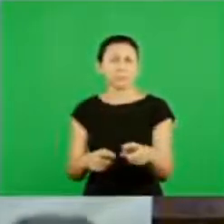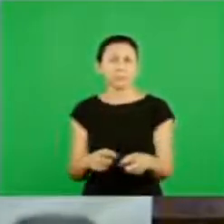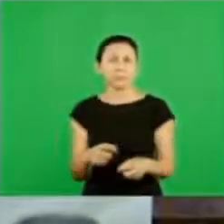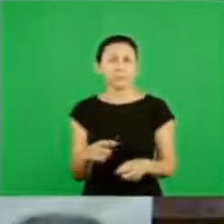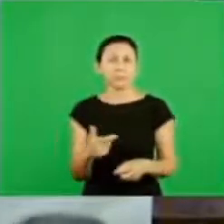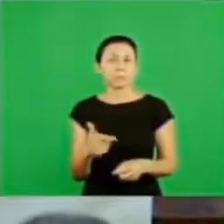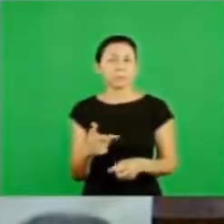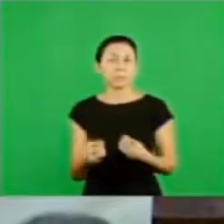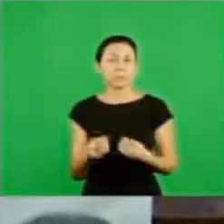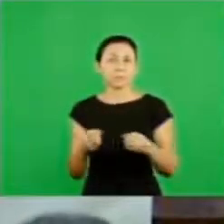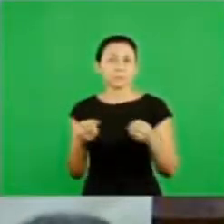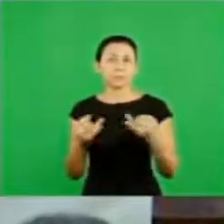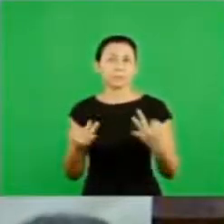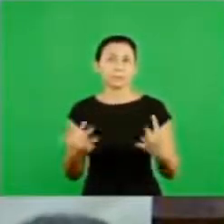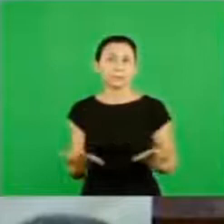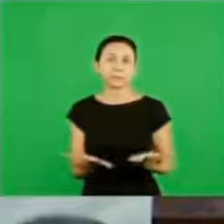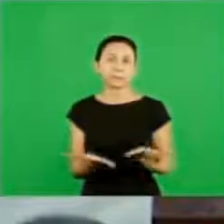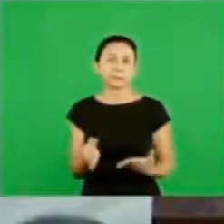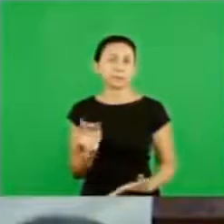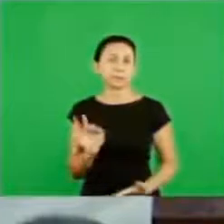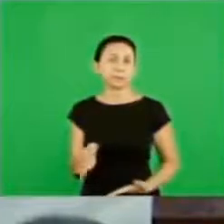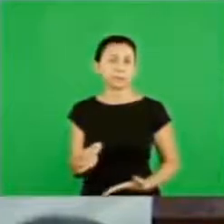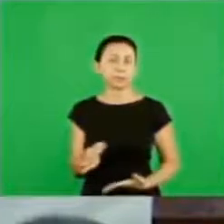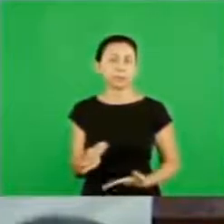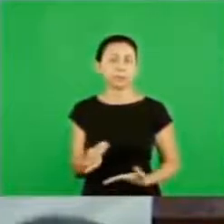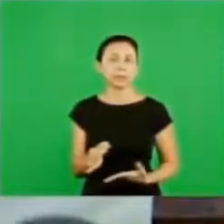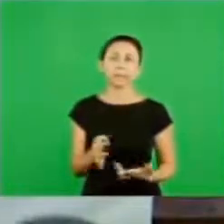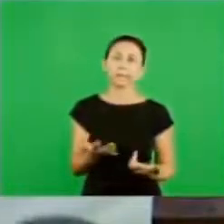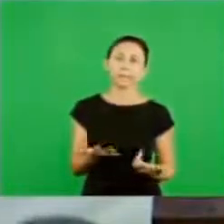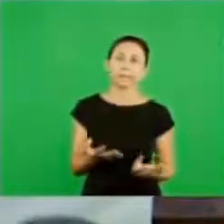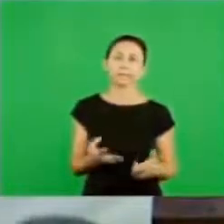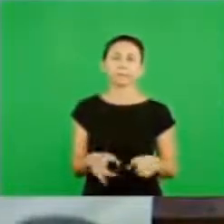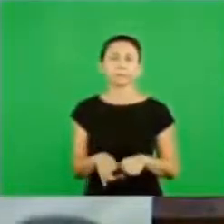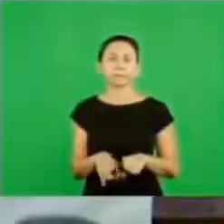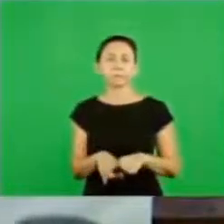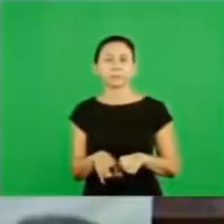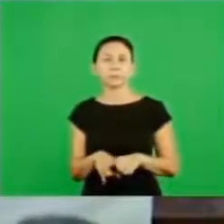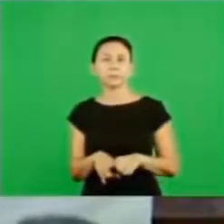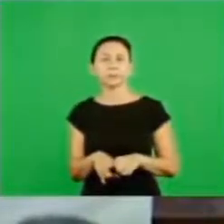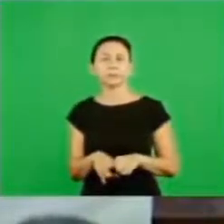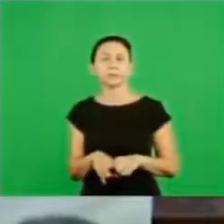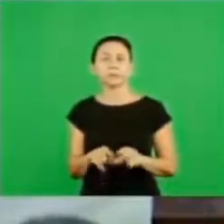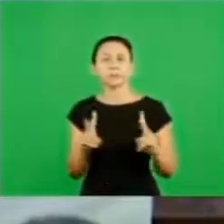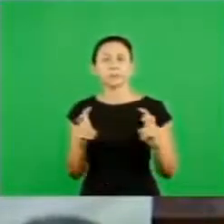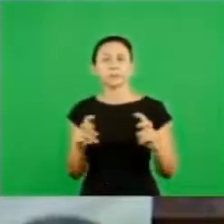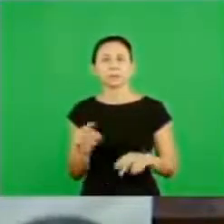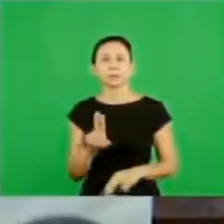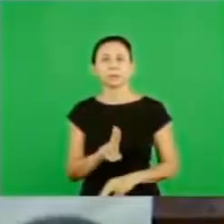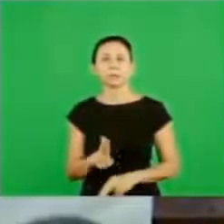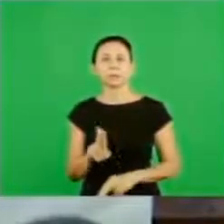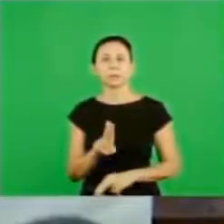The war itself, the First World War, there was no explanation that was plausible.